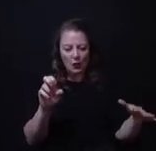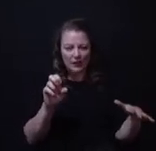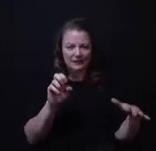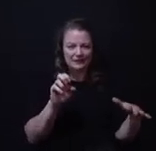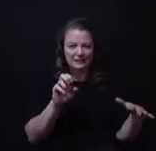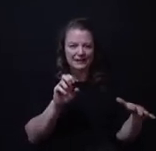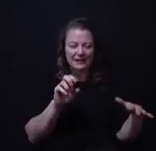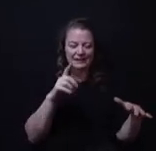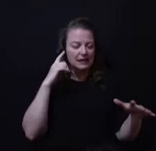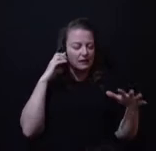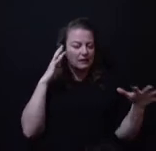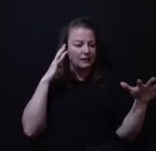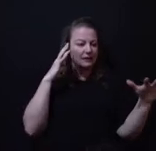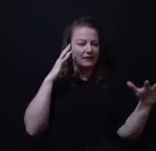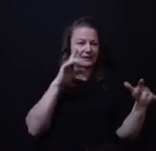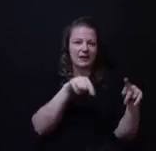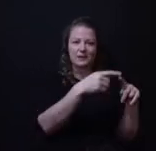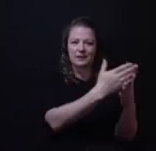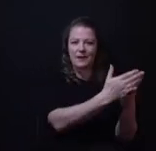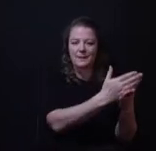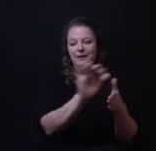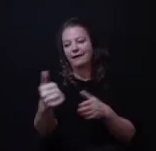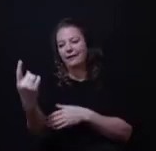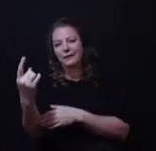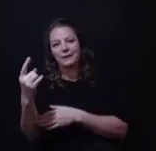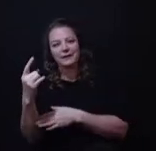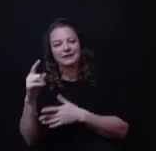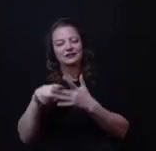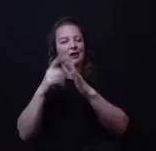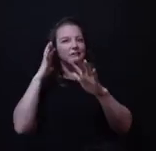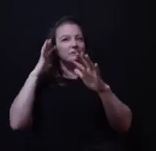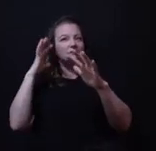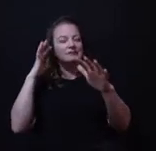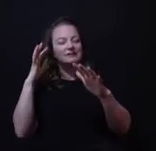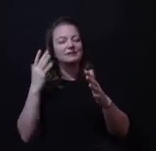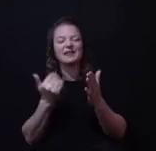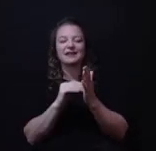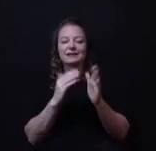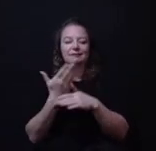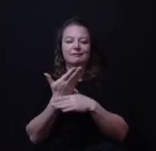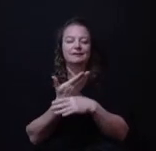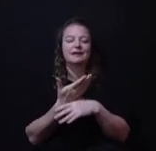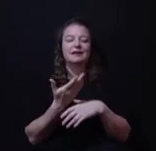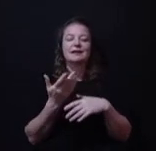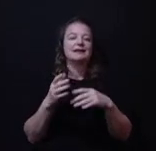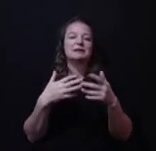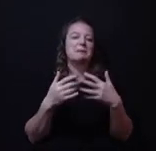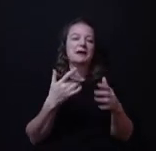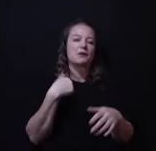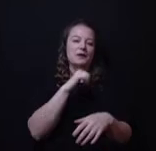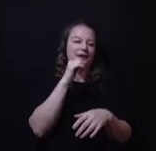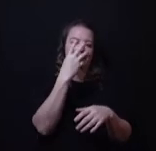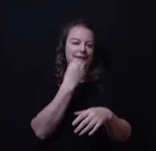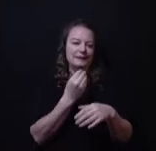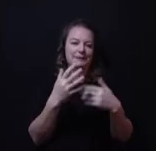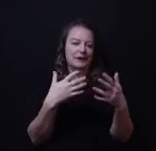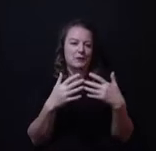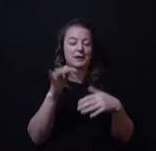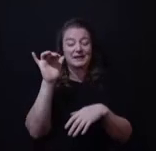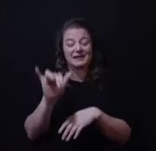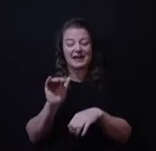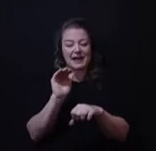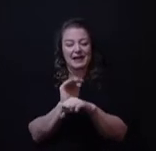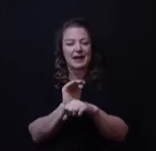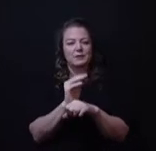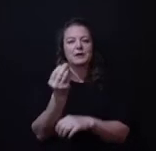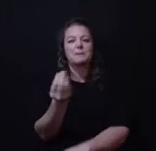guy starts. Like, I would replicate it, but it's just obnoxious. But at the end of the day, it doesn't matter. We weren't going to sleep anyway. Because that night, it was a